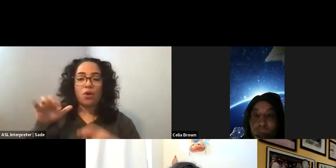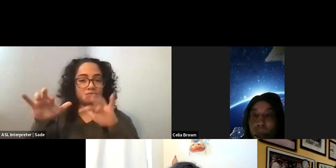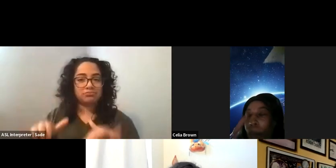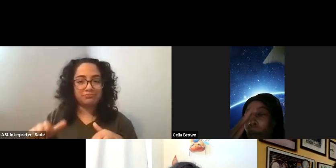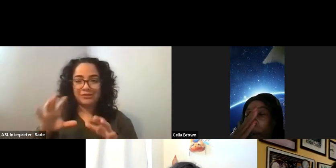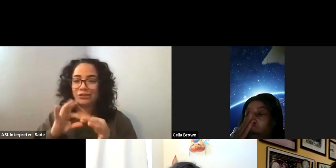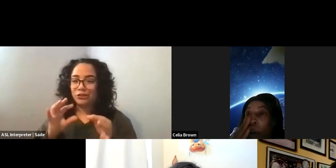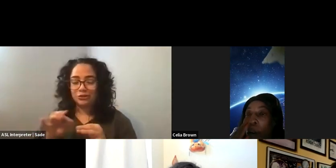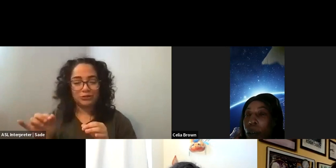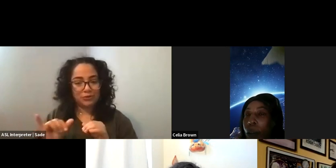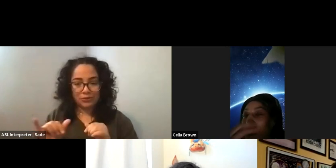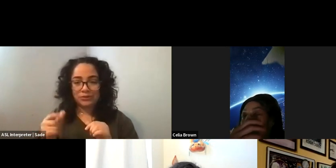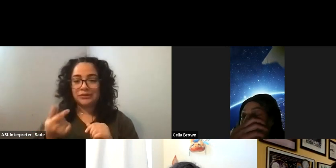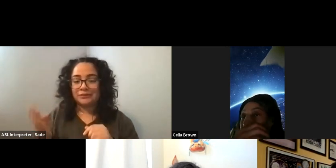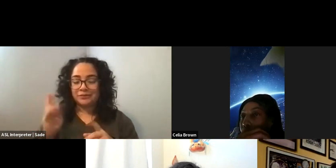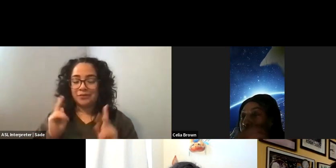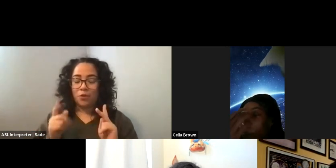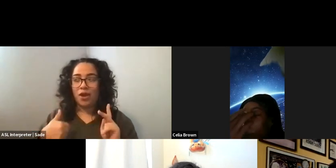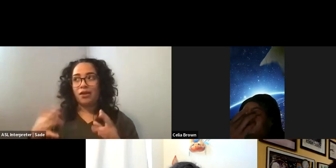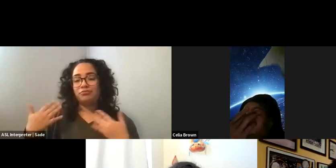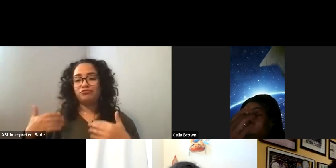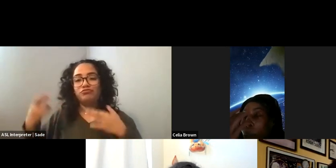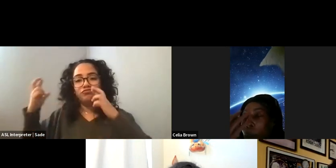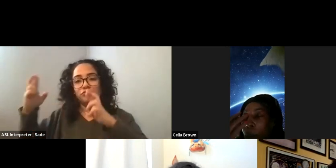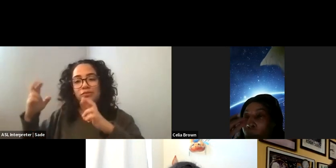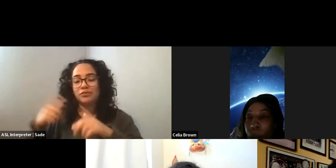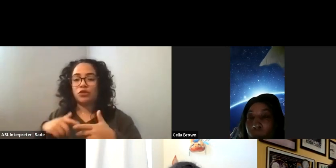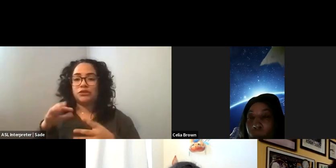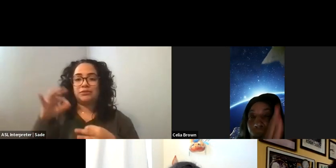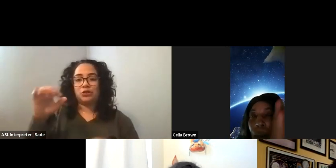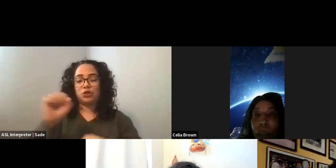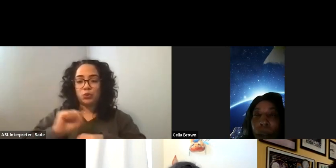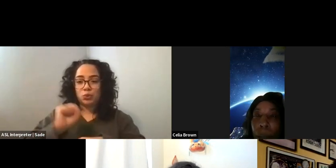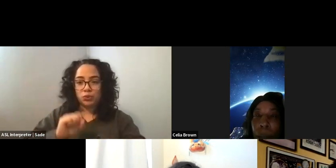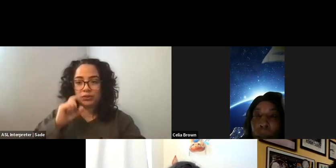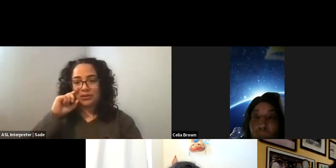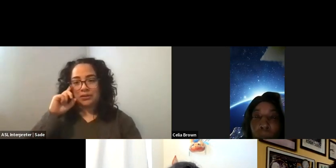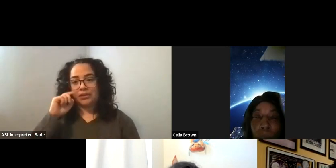chat for terms of spiritual work, ancestral work. I